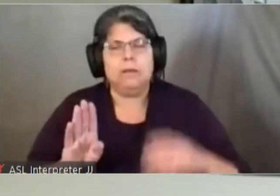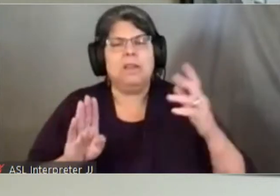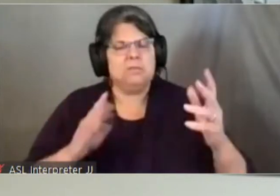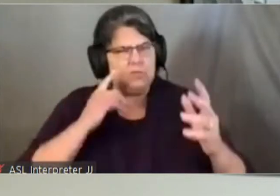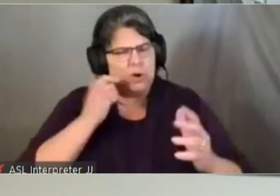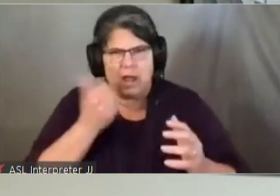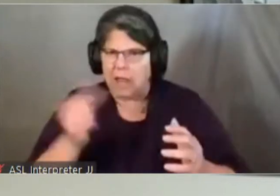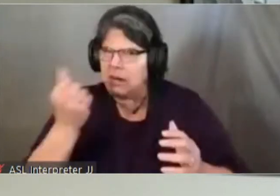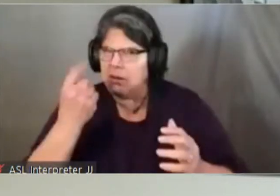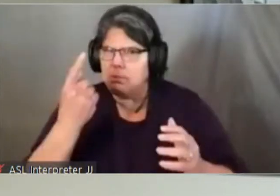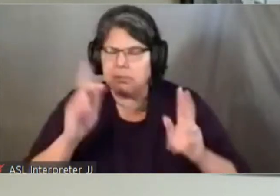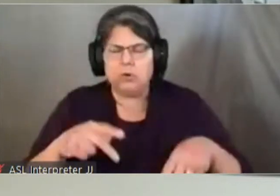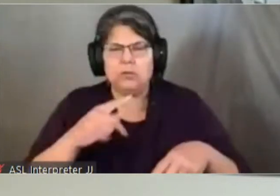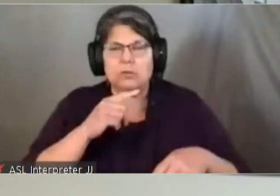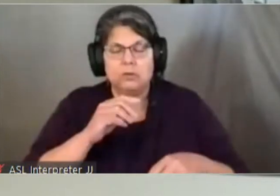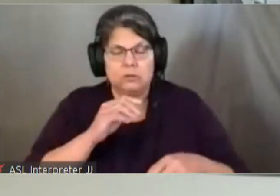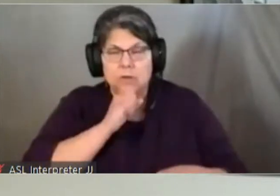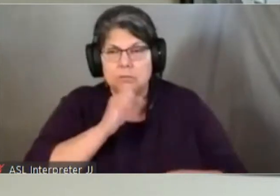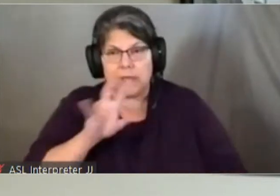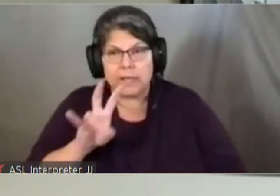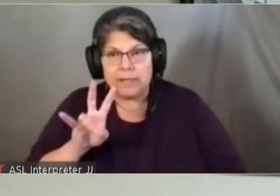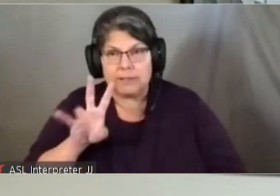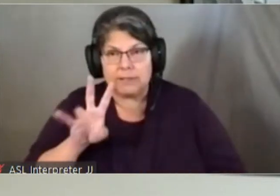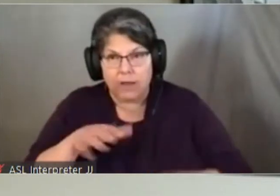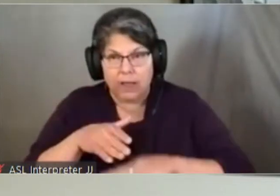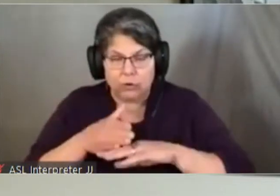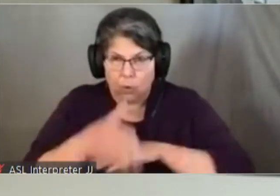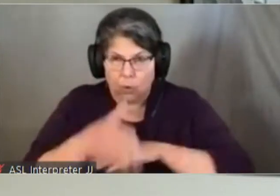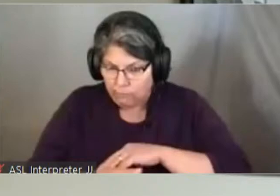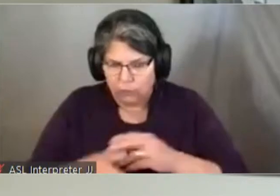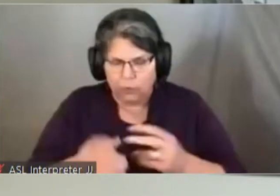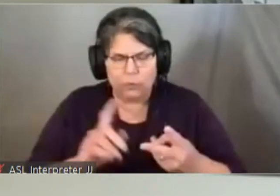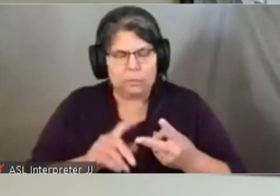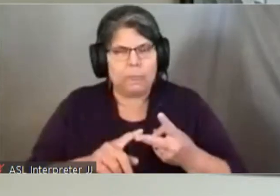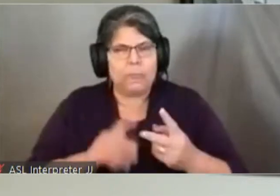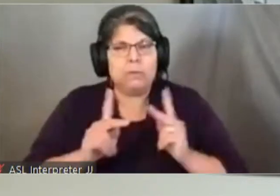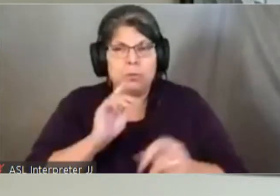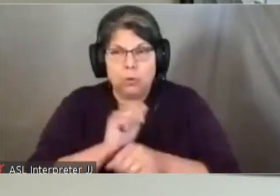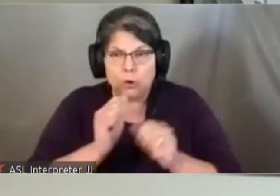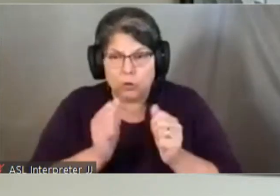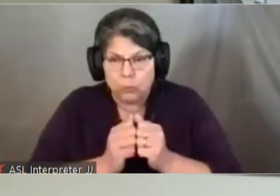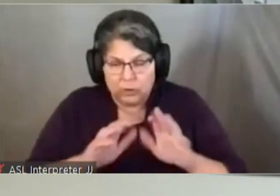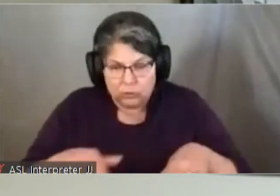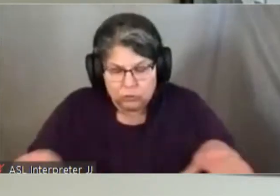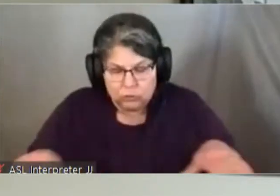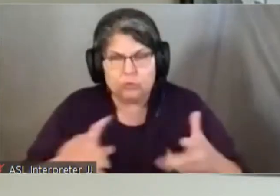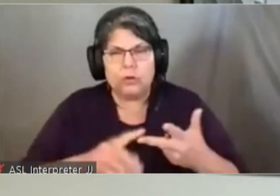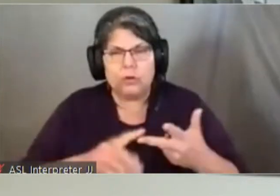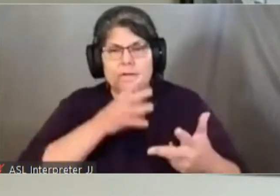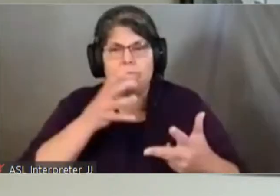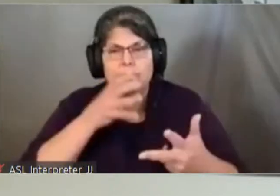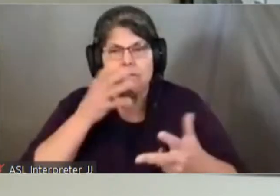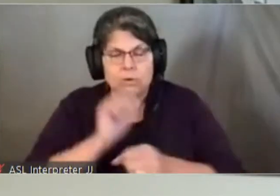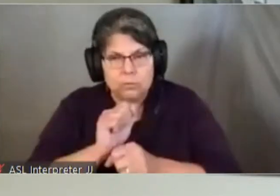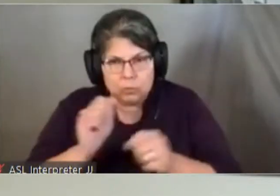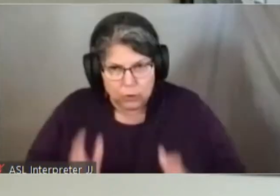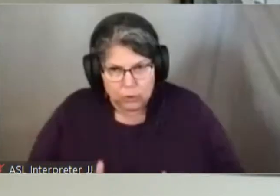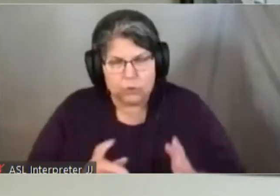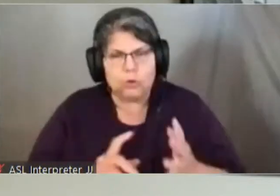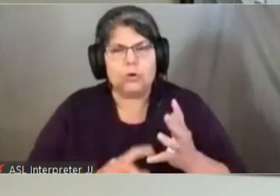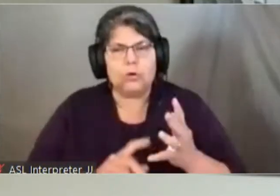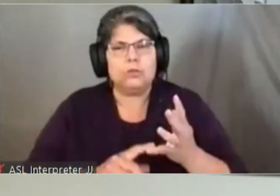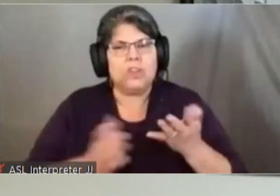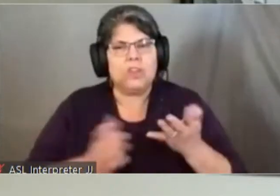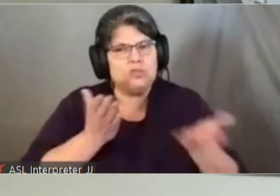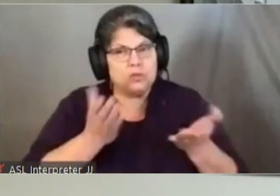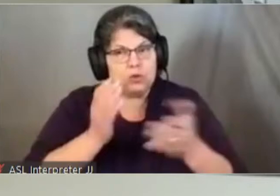education and childcare workers, and agriculture and food sales, prep, and service workers, which include many